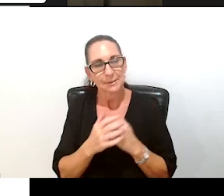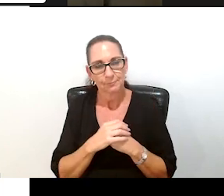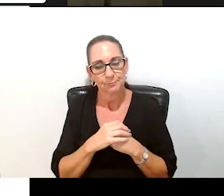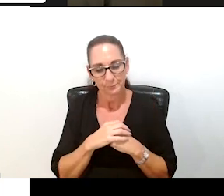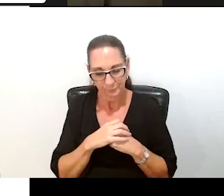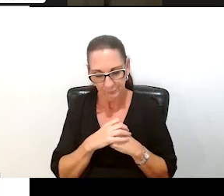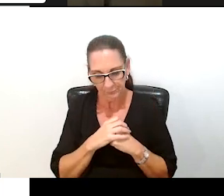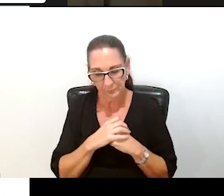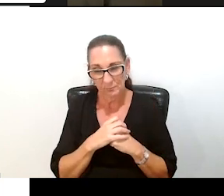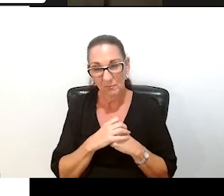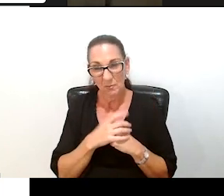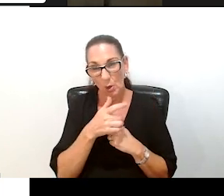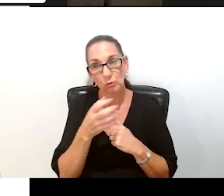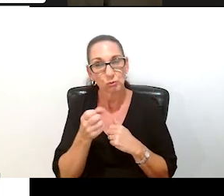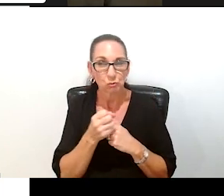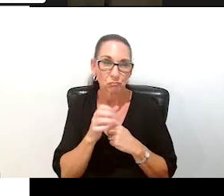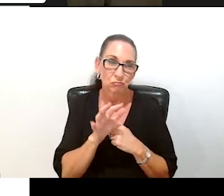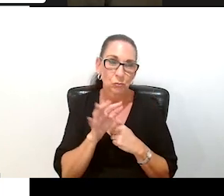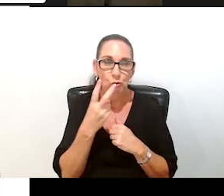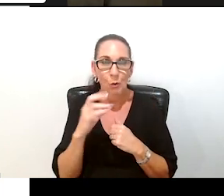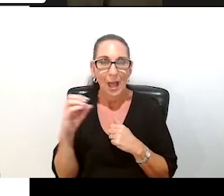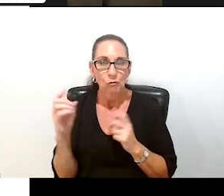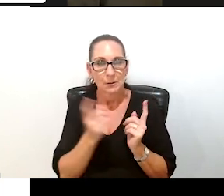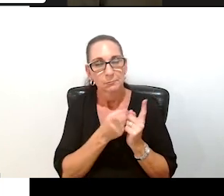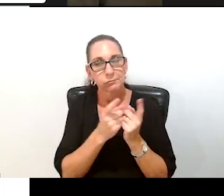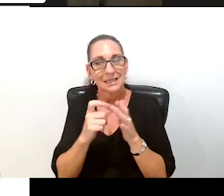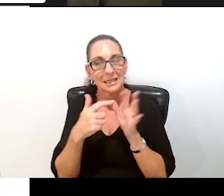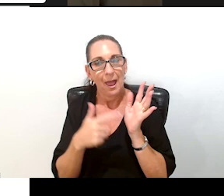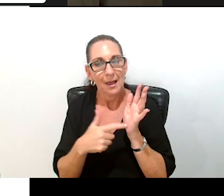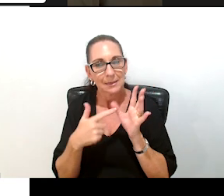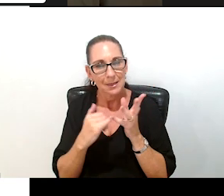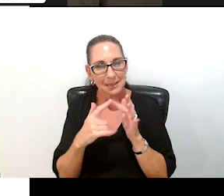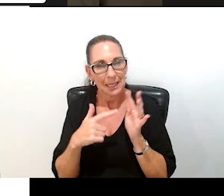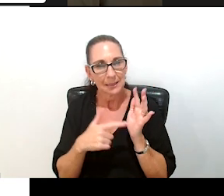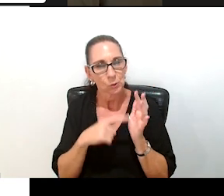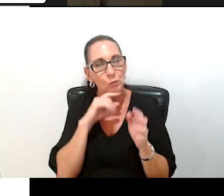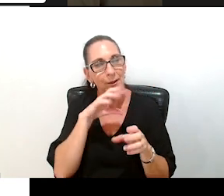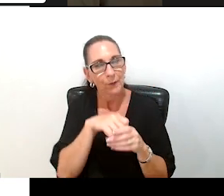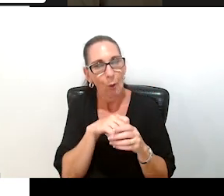Ultimately, it should have about 200 different data sets going into it. And